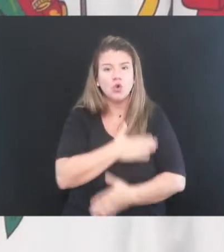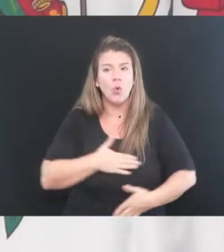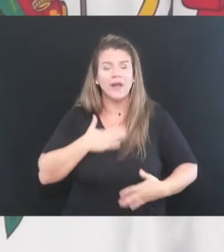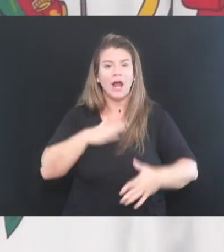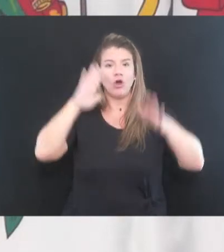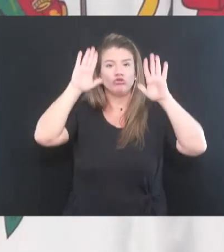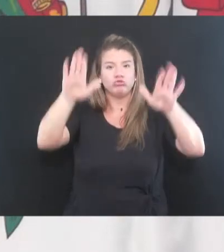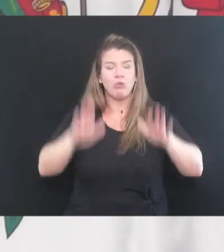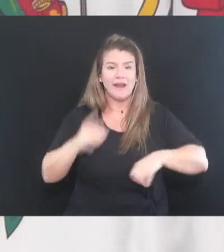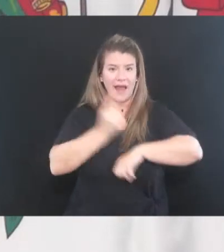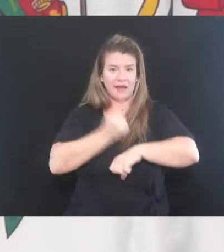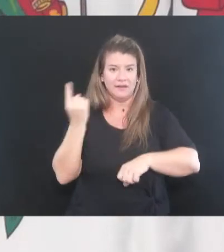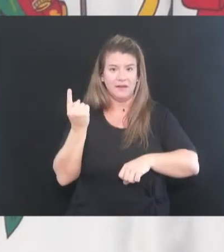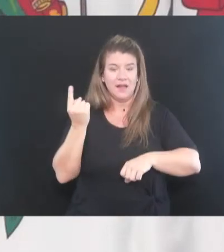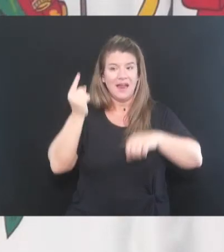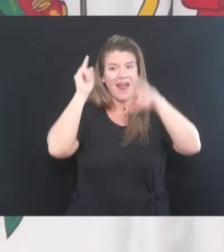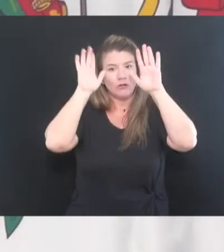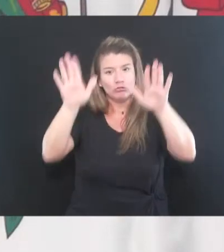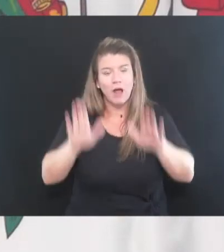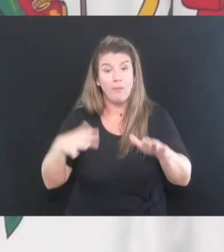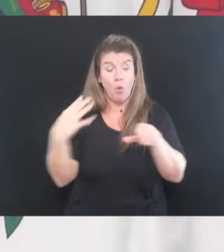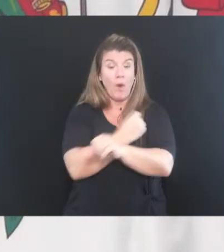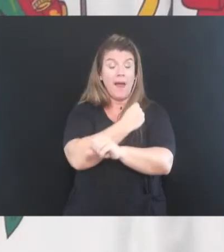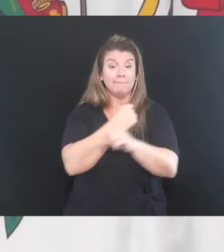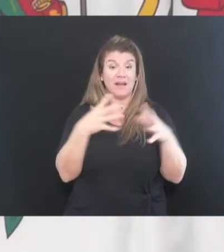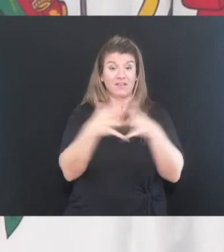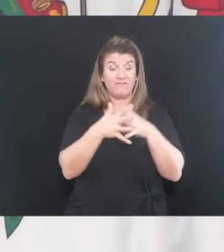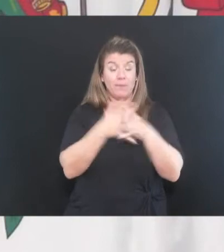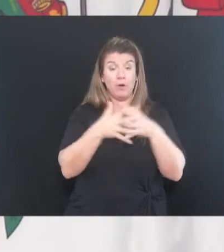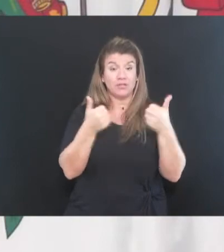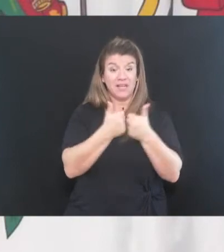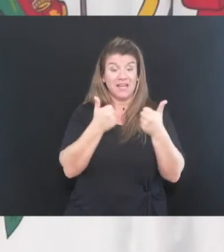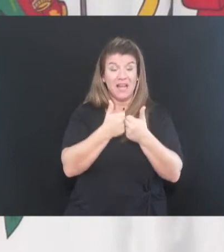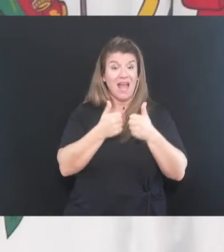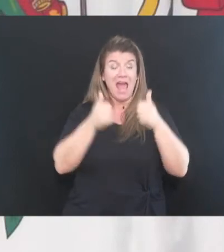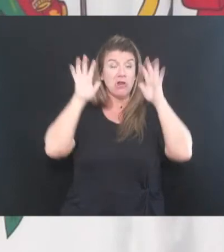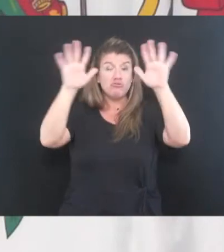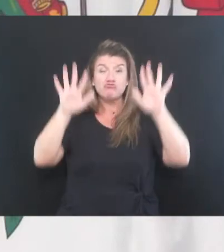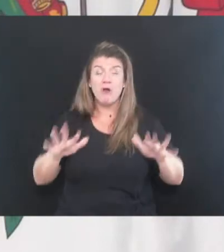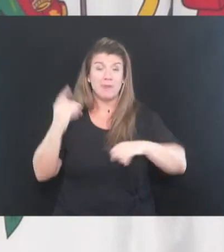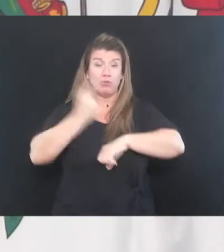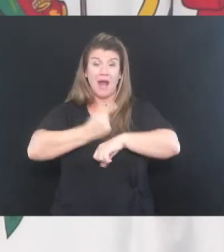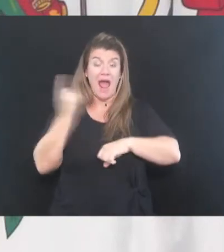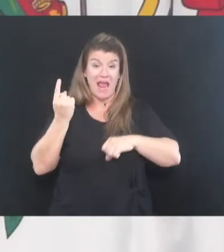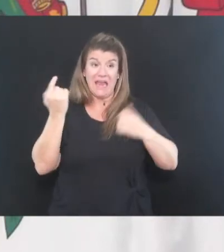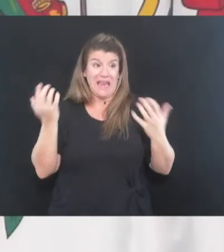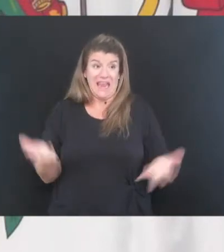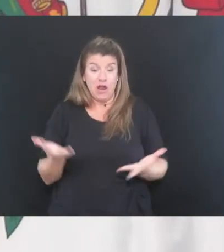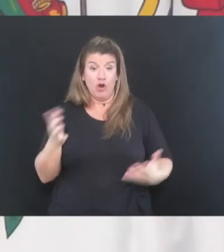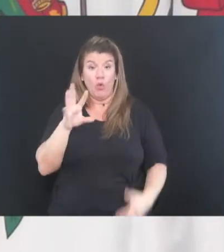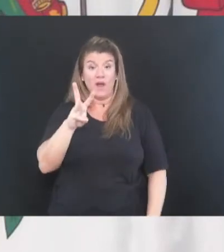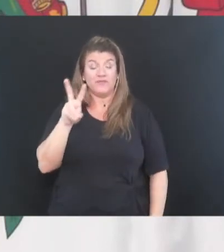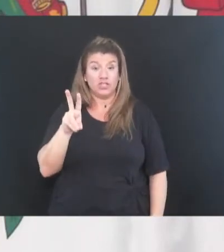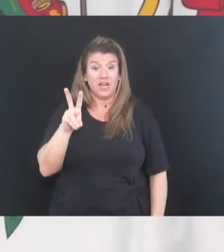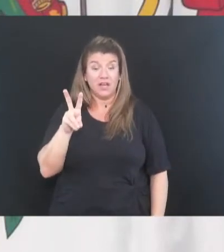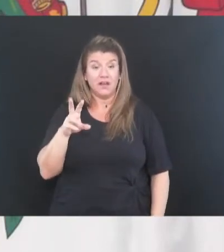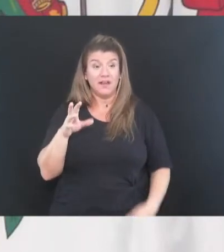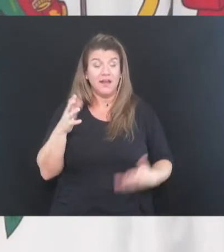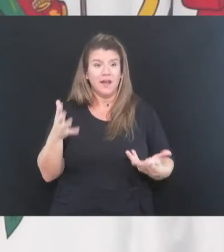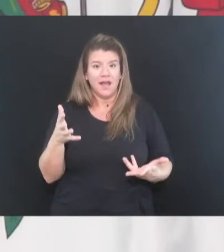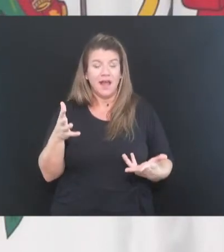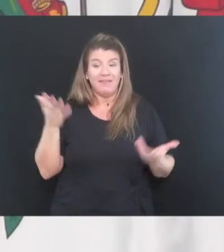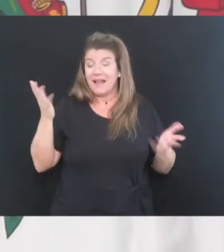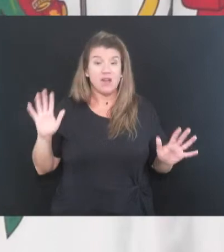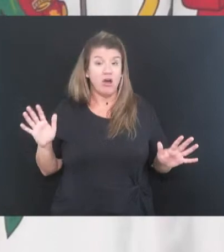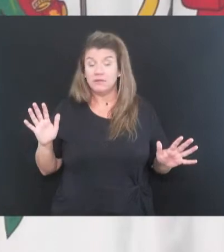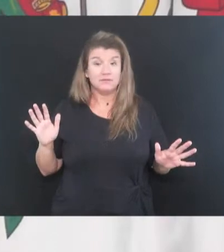day, an incredible win by our football team, and an incredible day in West Virginia. Absolutely, that's all there is